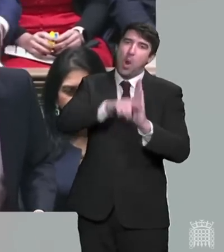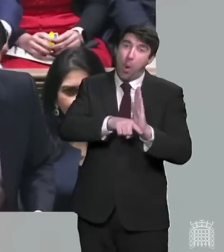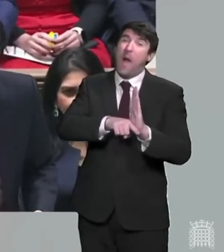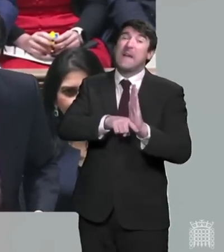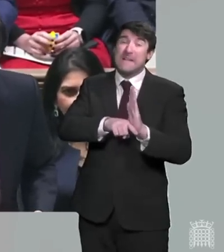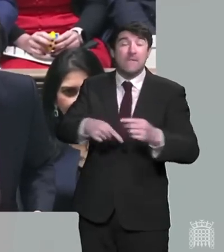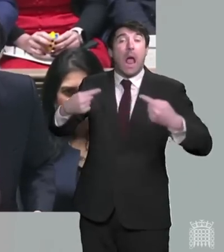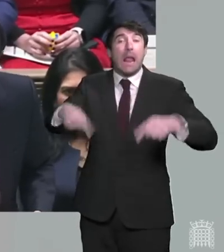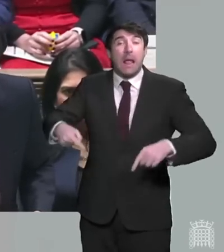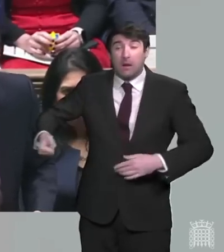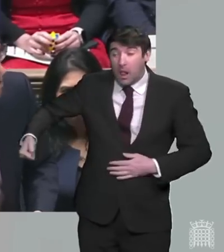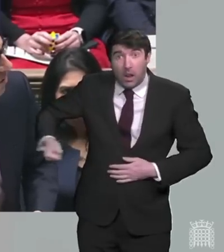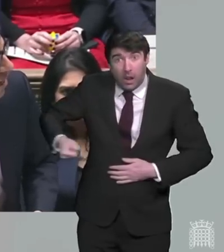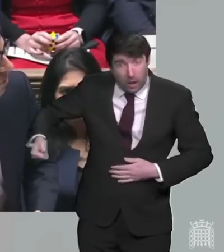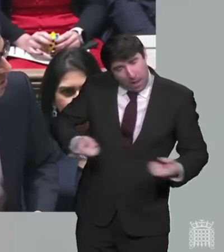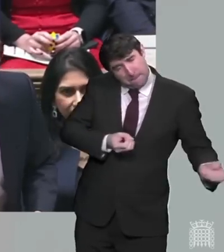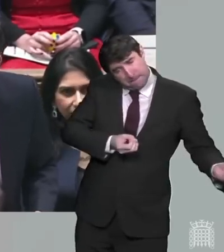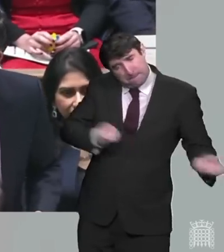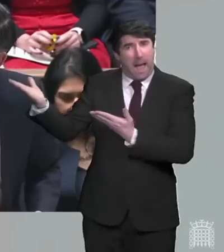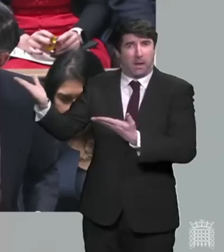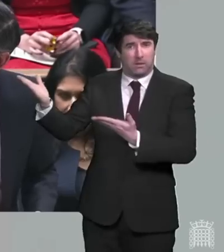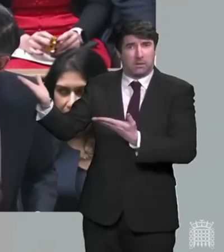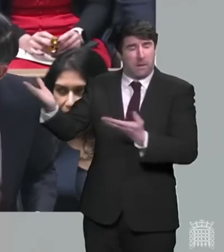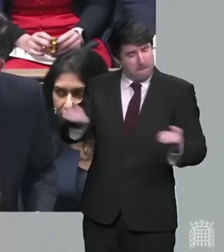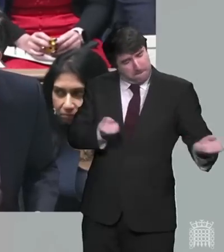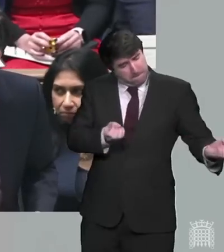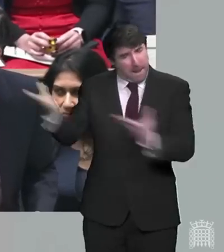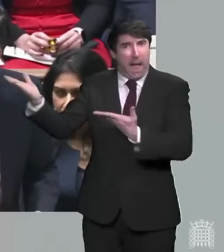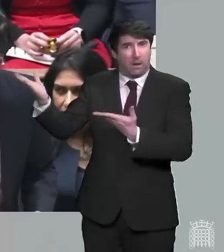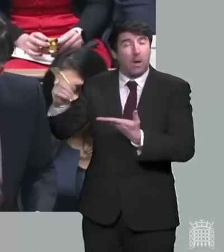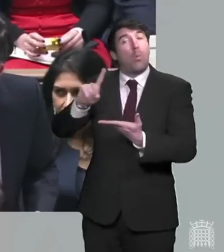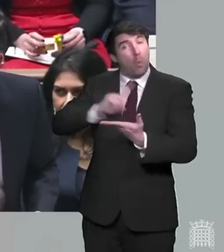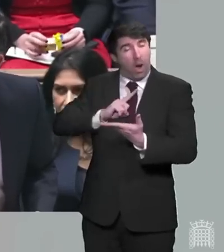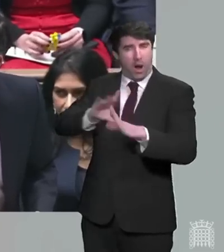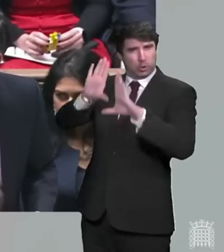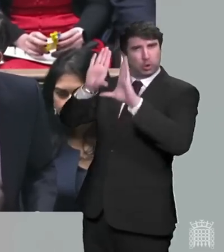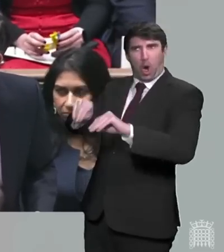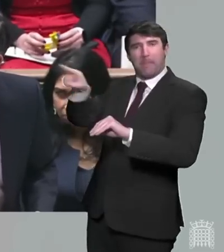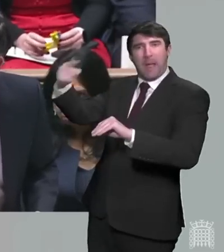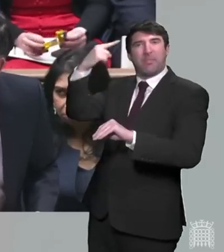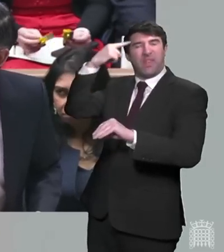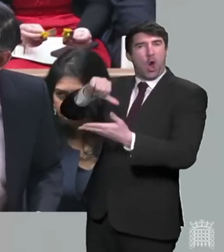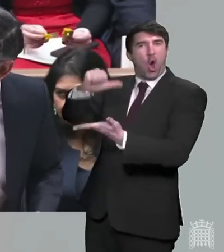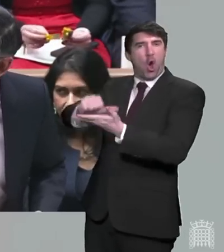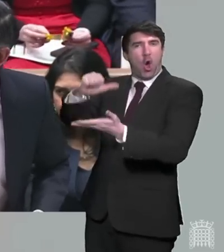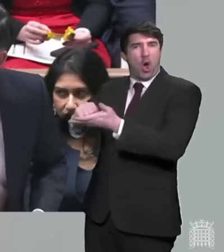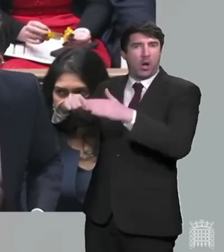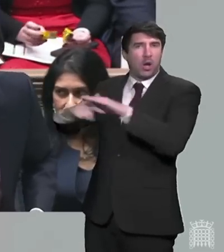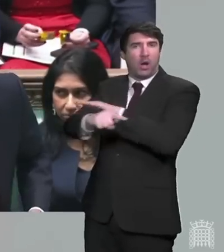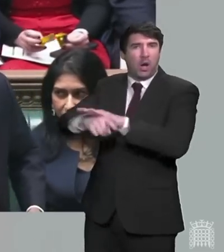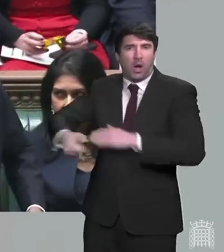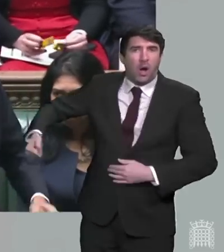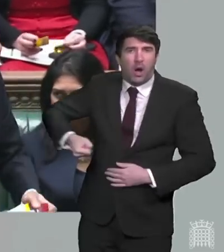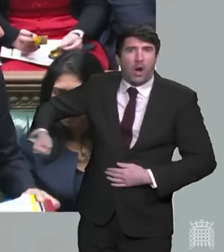here illegally, they should be sent to a safe alternative, because that is the only way we will break the cycle of these criminal gangs and stop